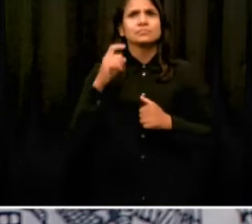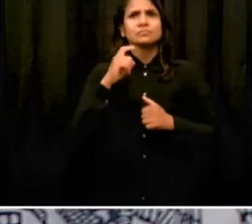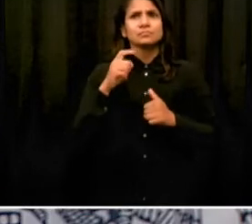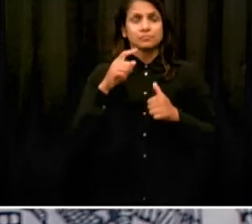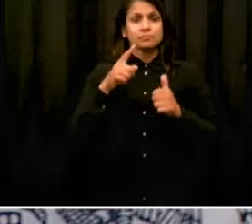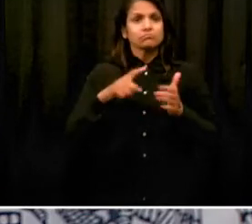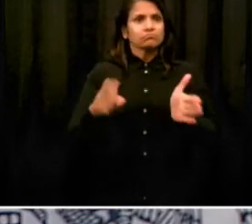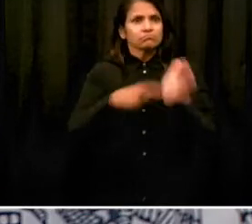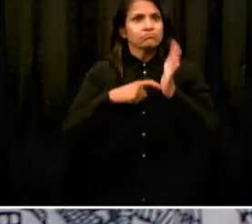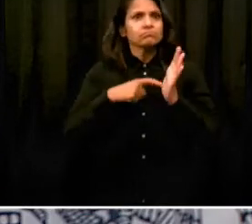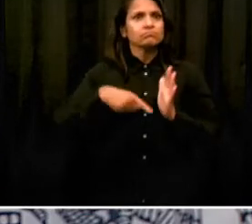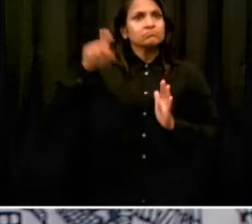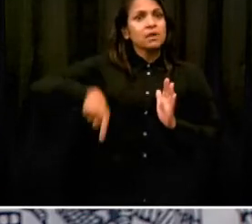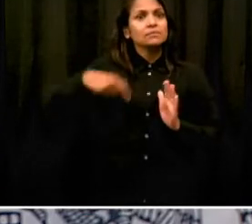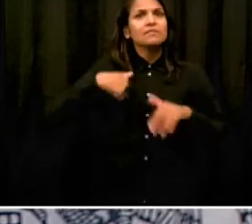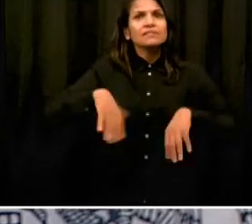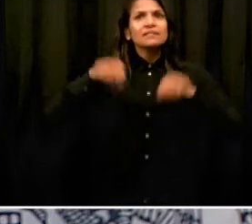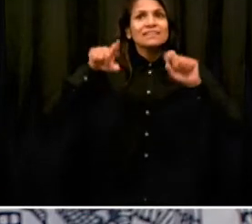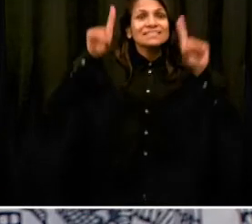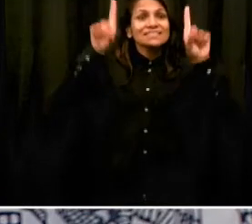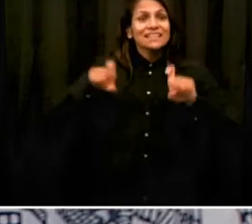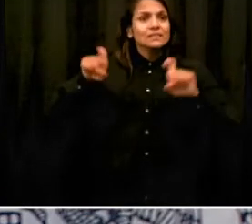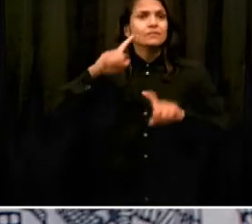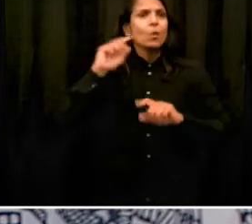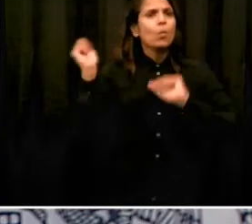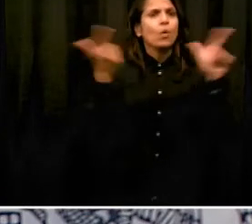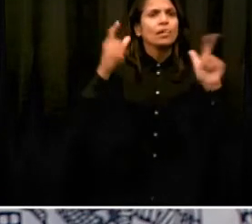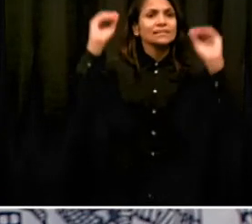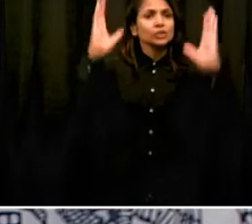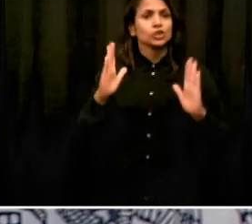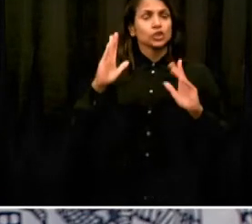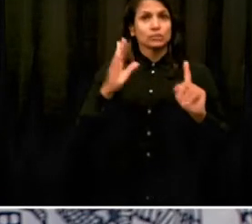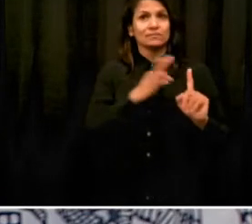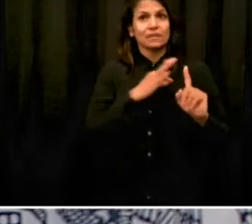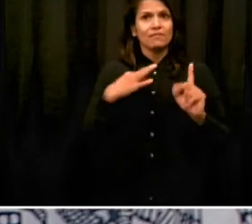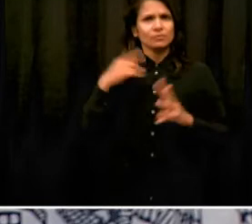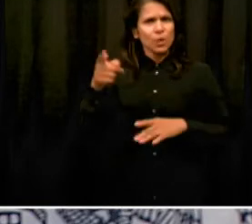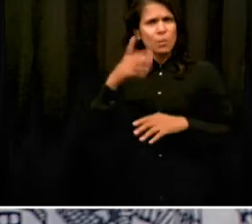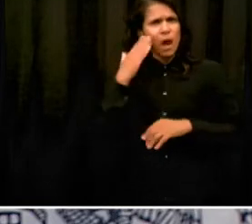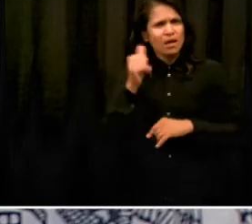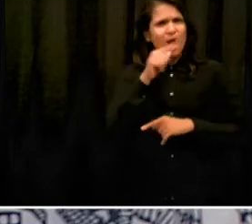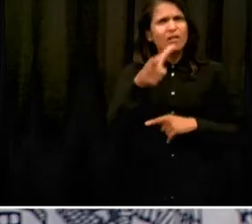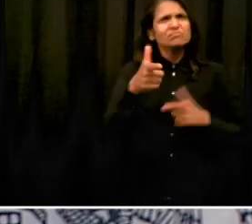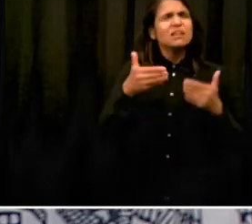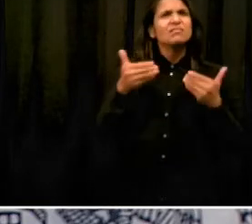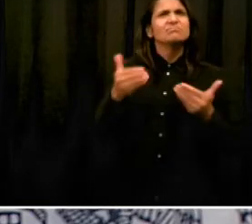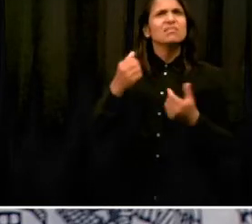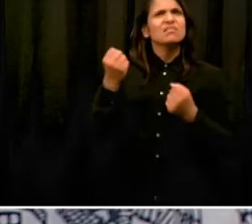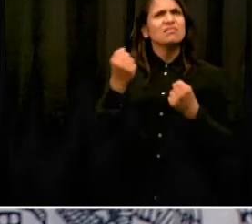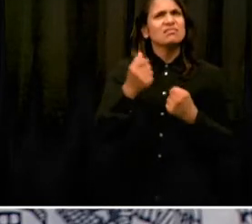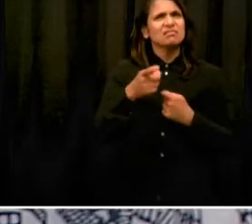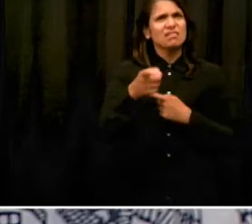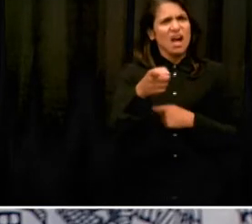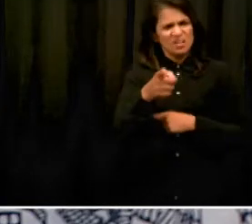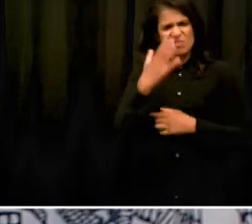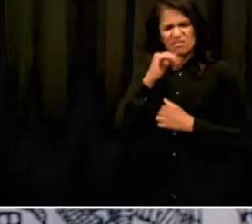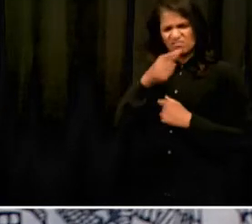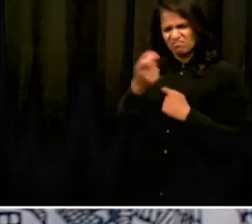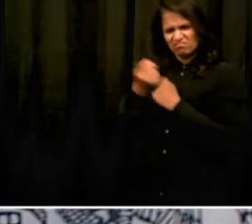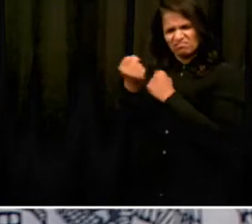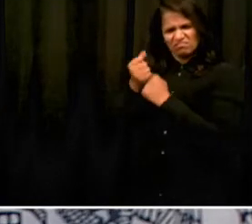students? Don't you think that's at least a baseline or a blanket protection applied to everyone for